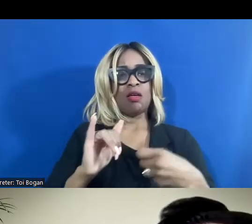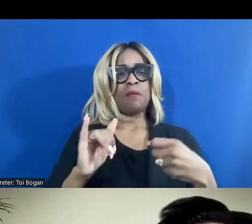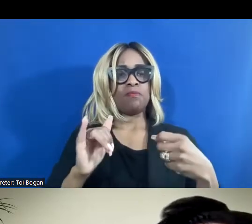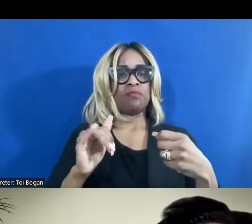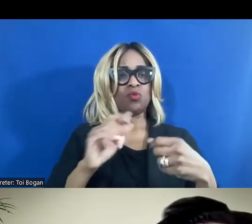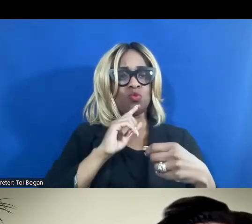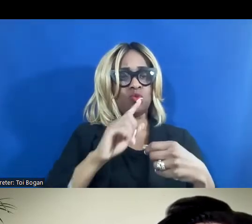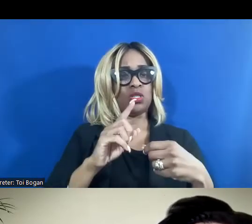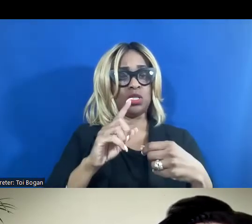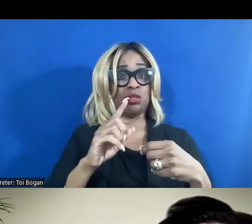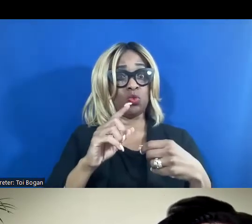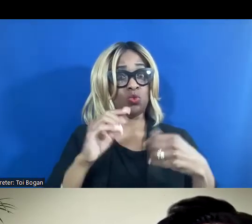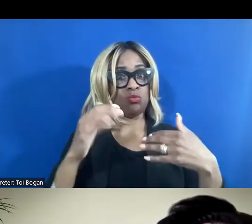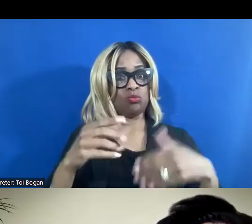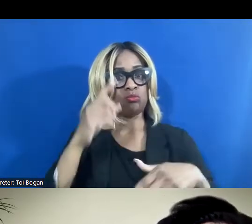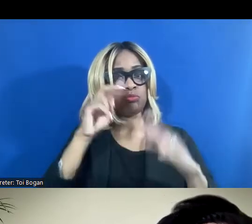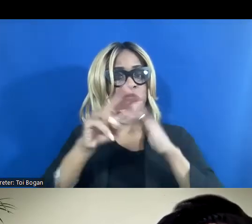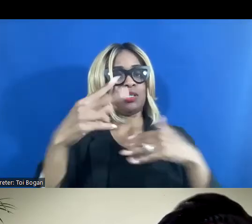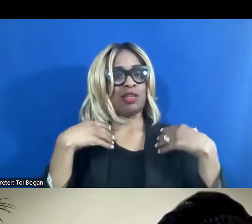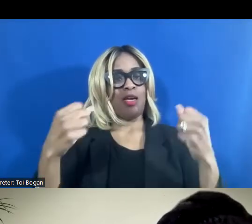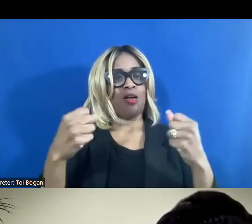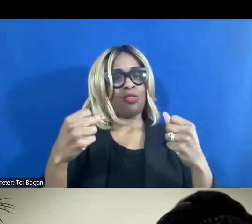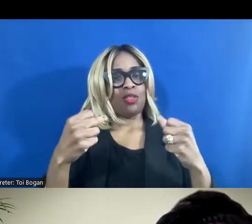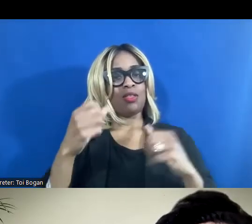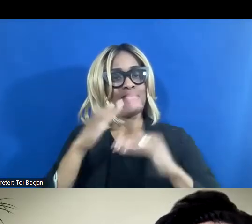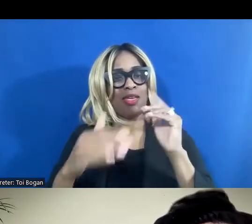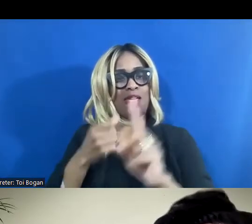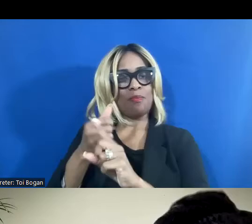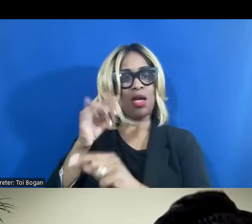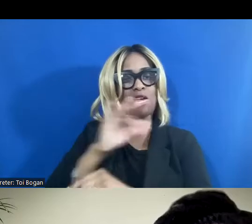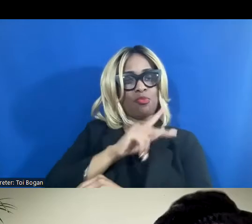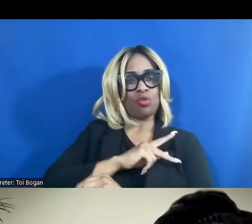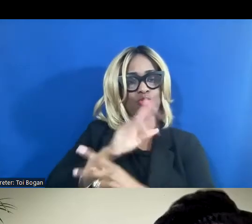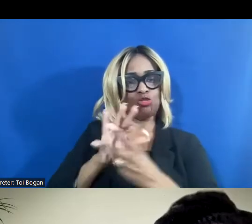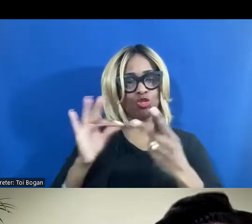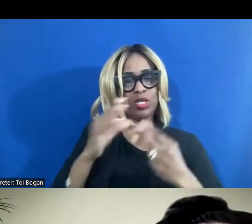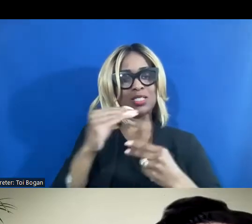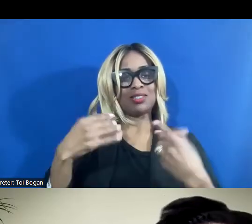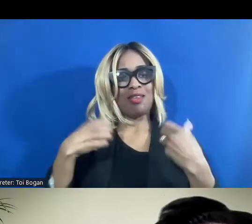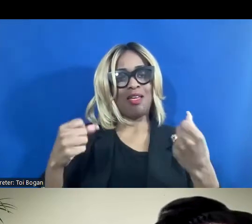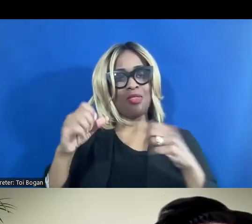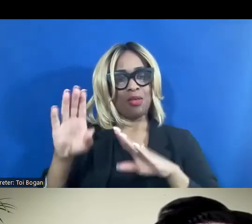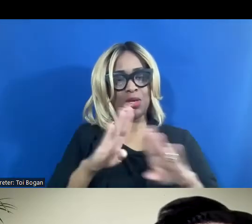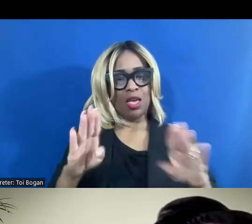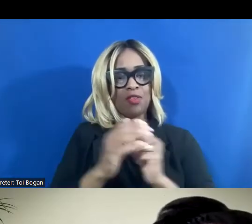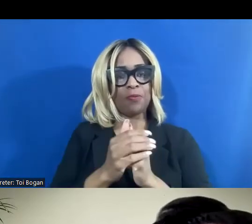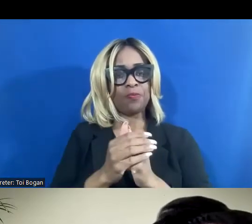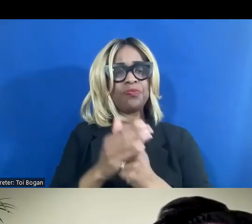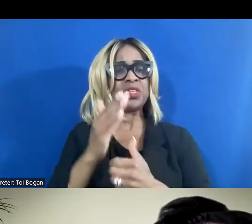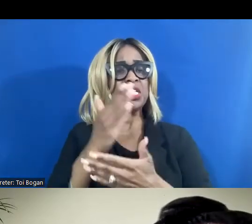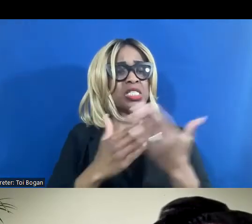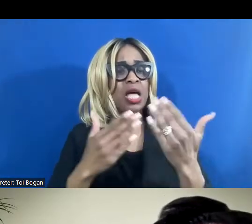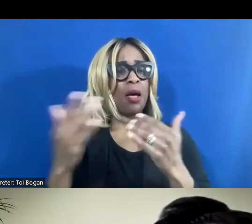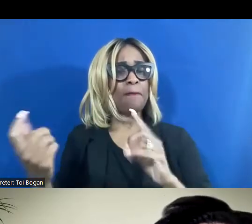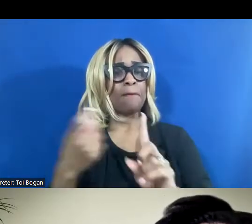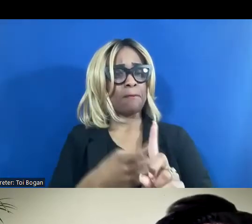predict health than the impacts of personal choices and health behaviors. Some factors contributing to